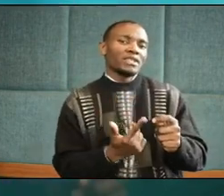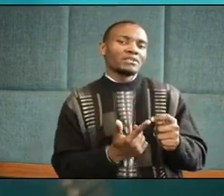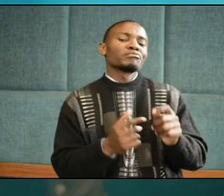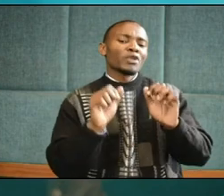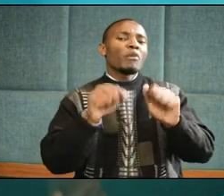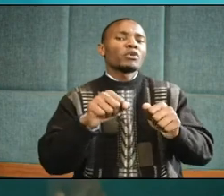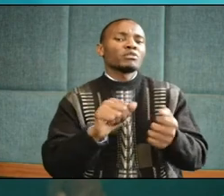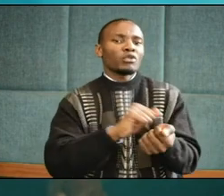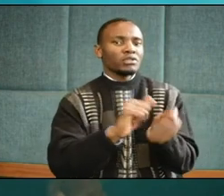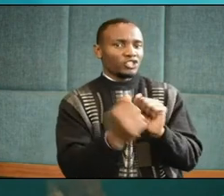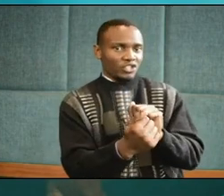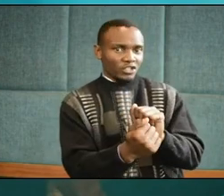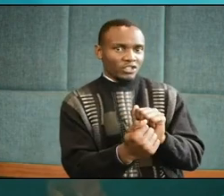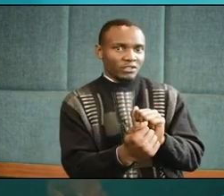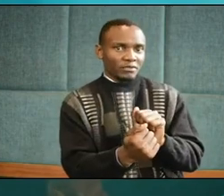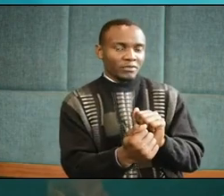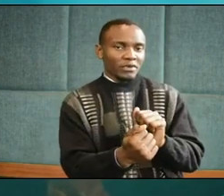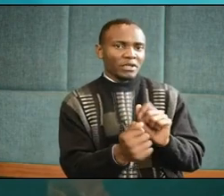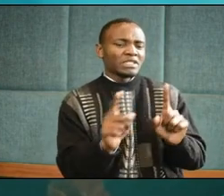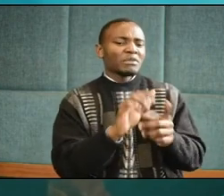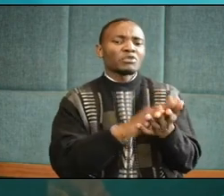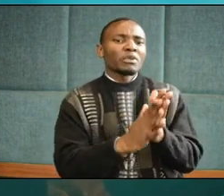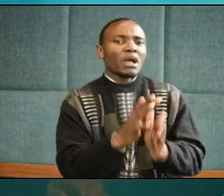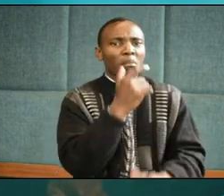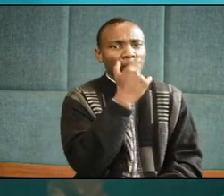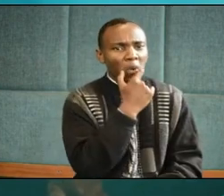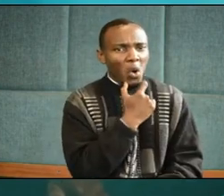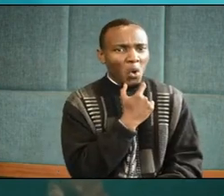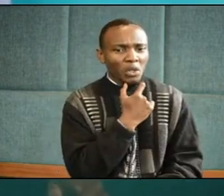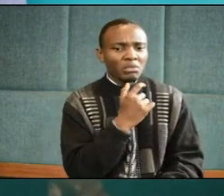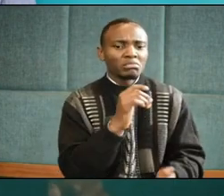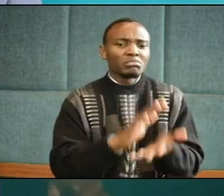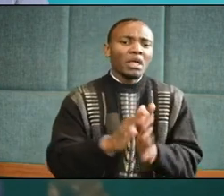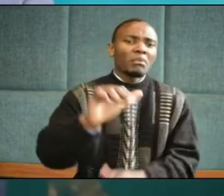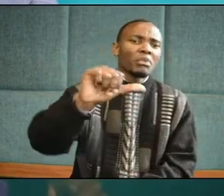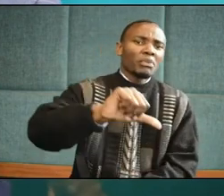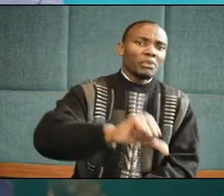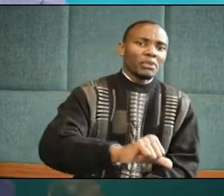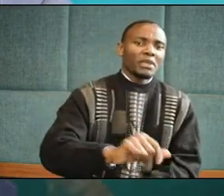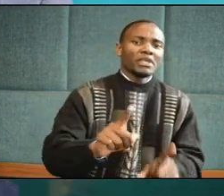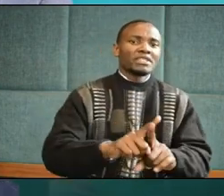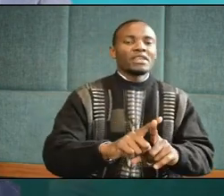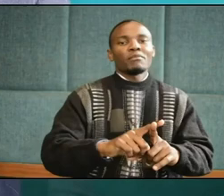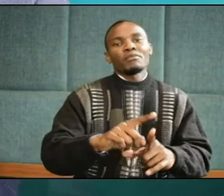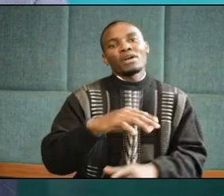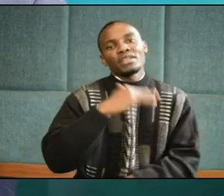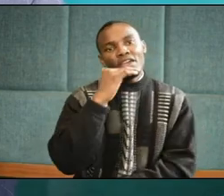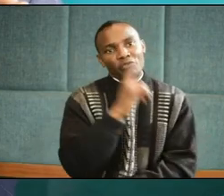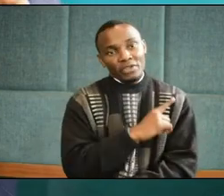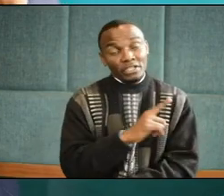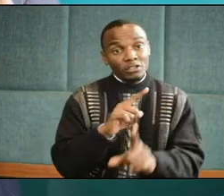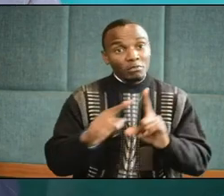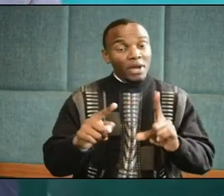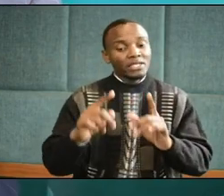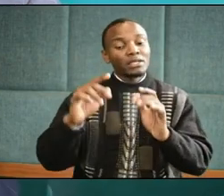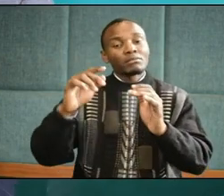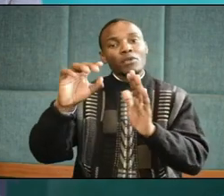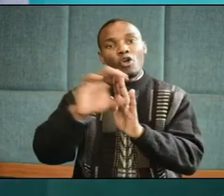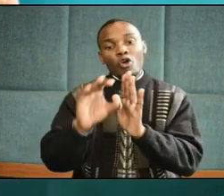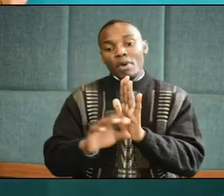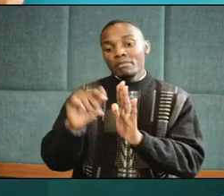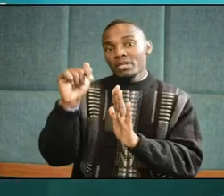subject to change, to grow old, deteriorate, and disappear. But this